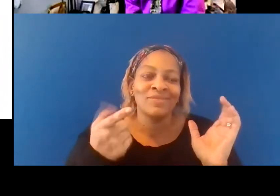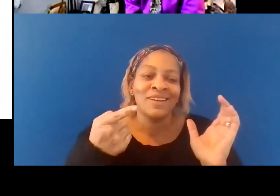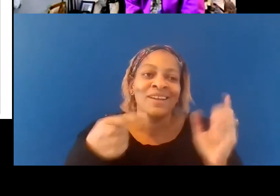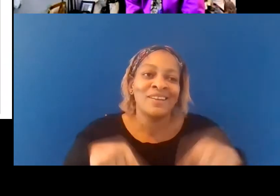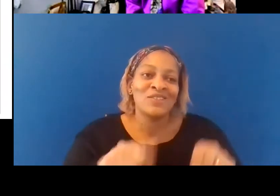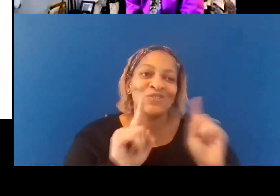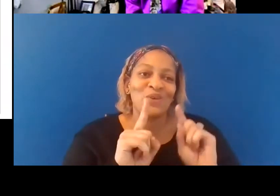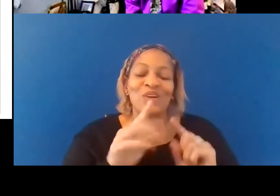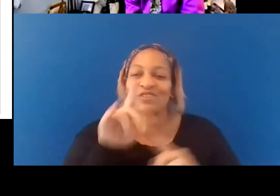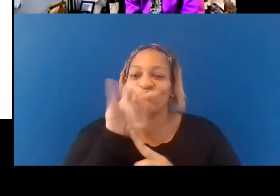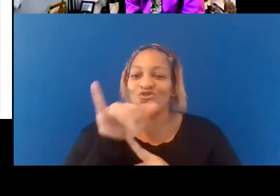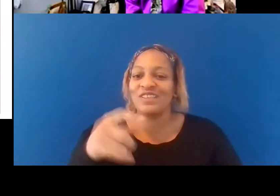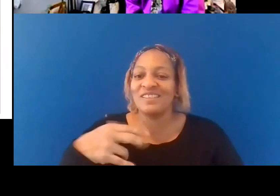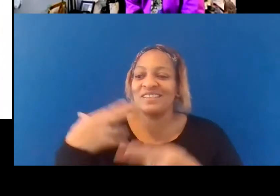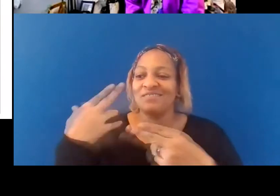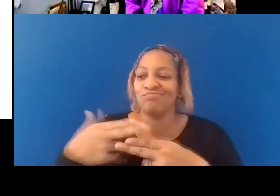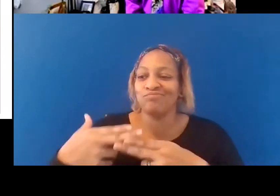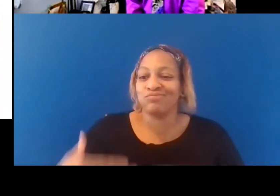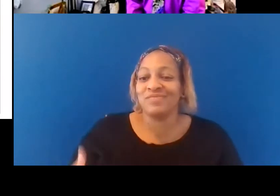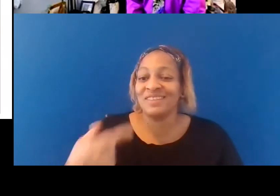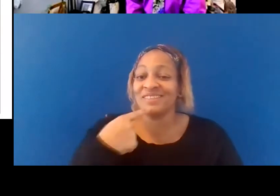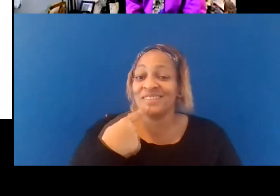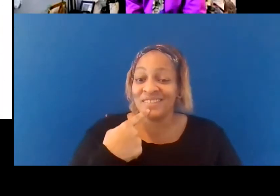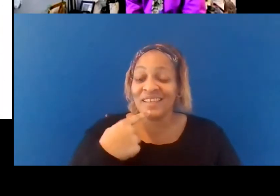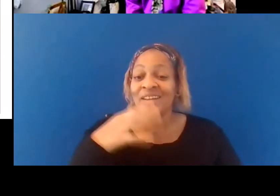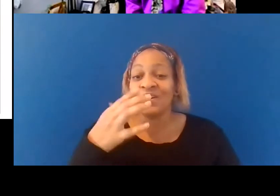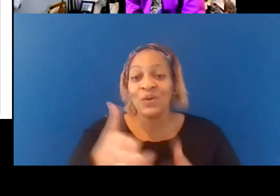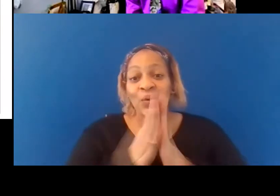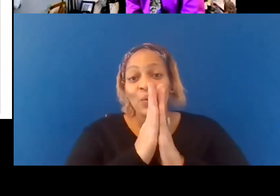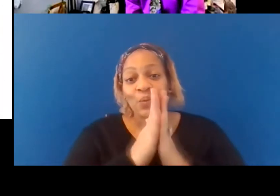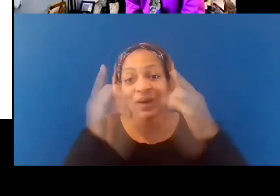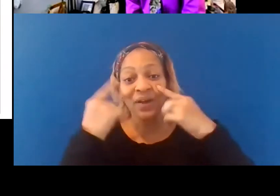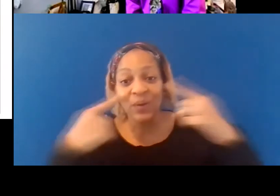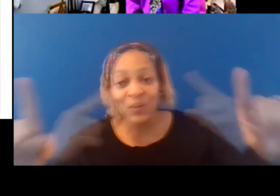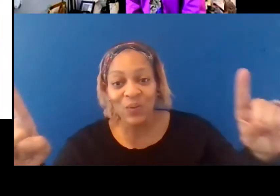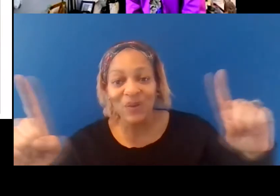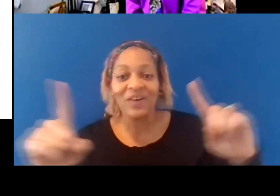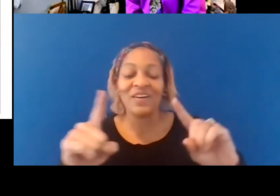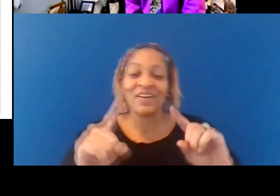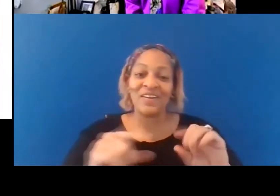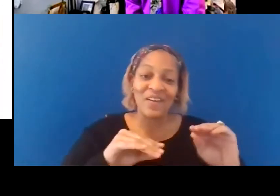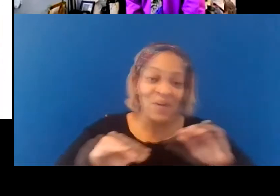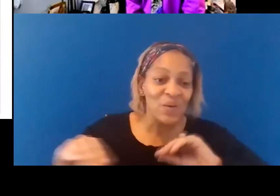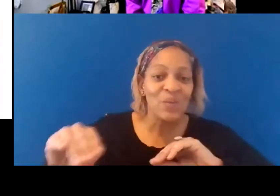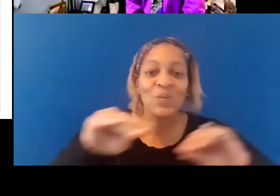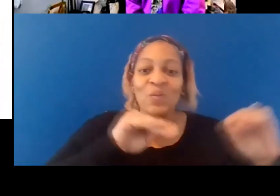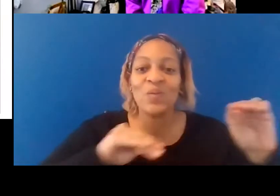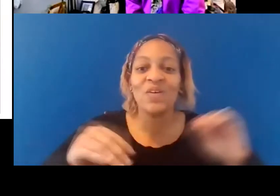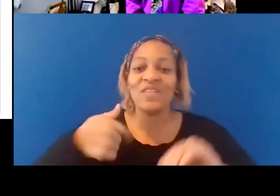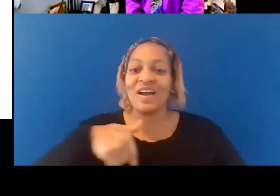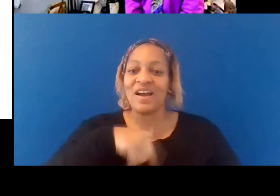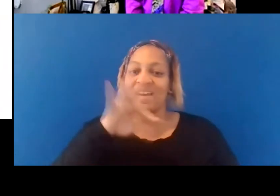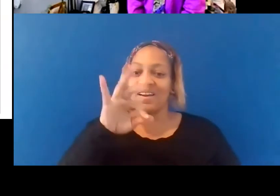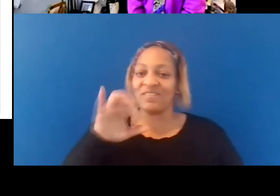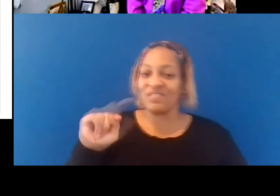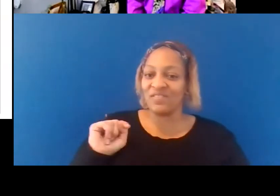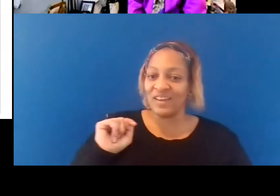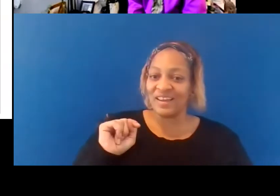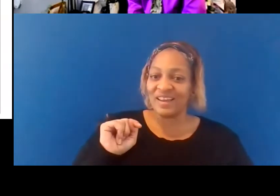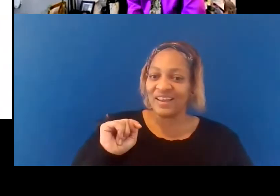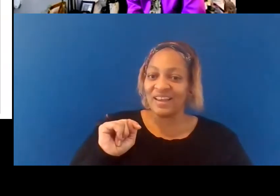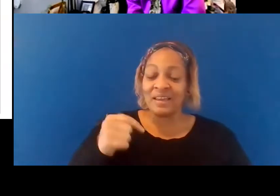she emphasized we treat and move our feet, Since I'm still healing, feel free to treat my